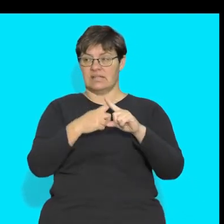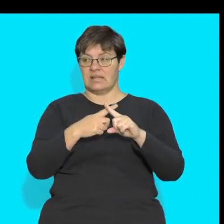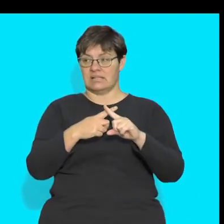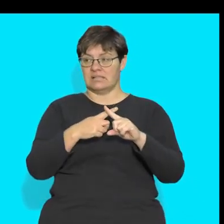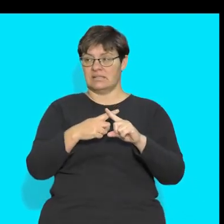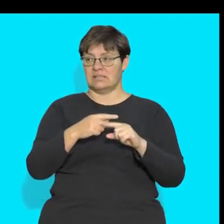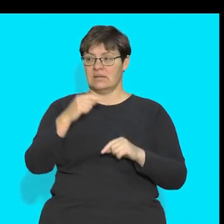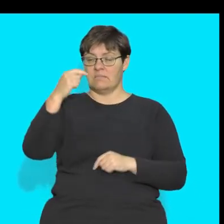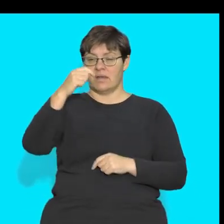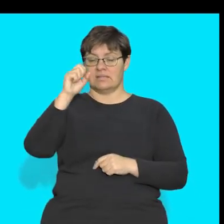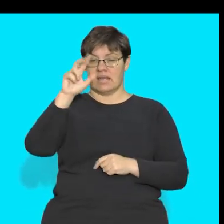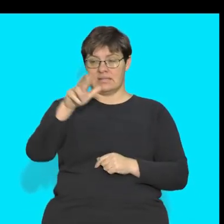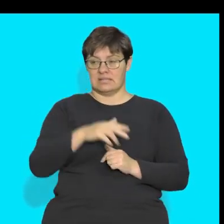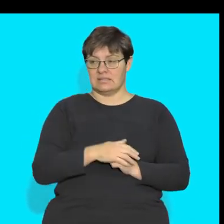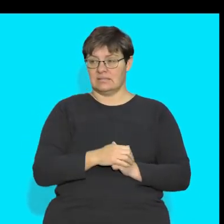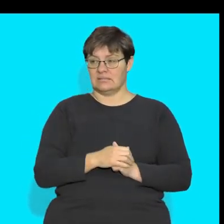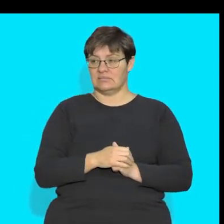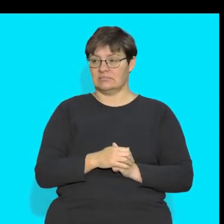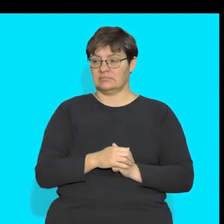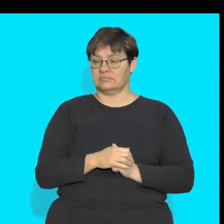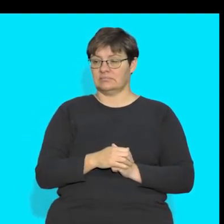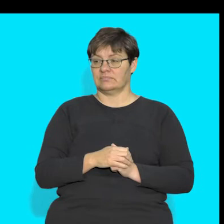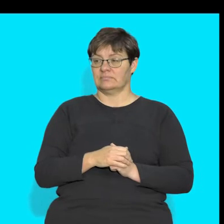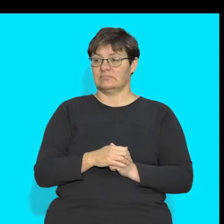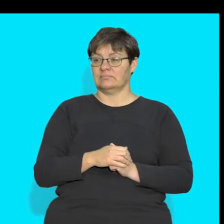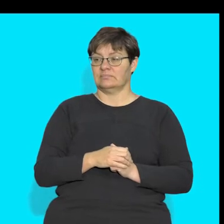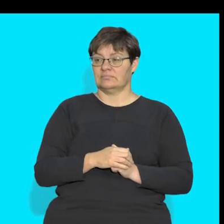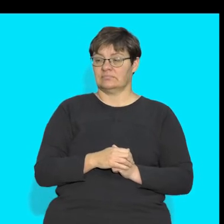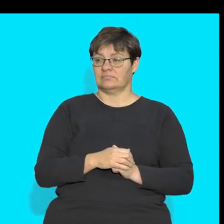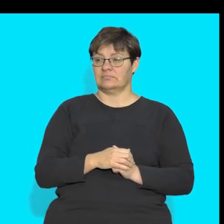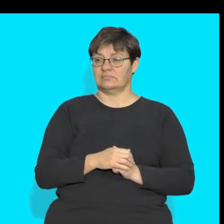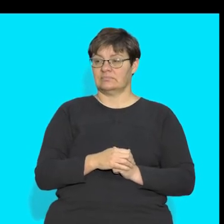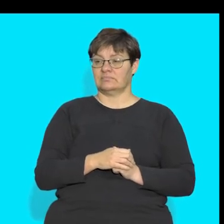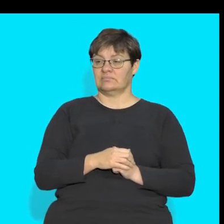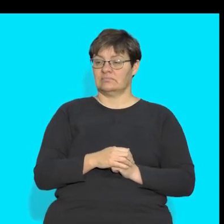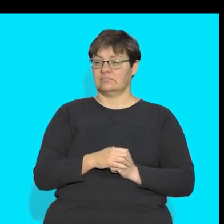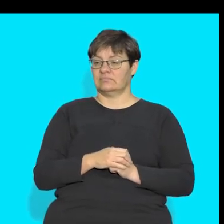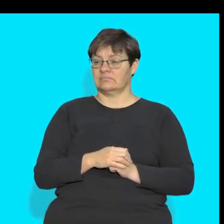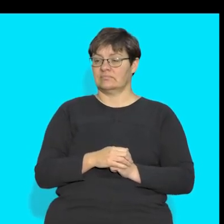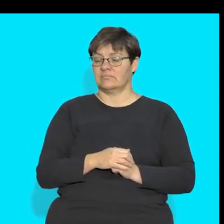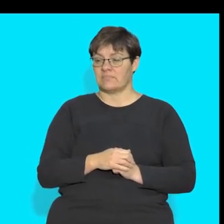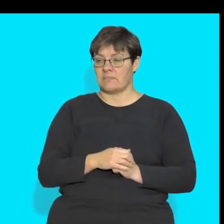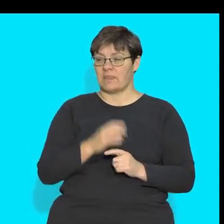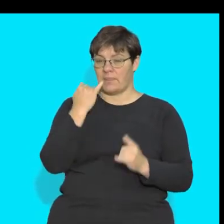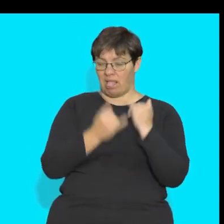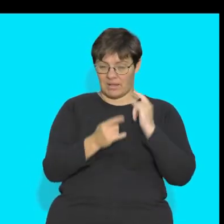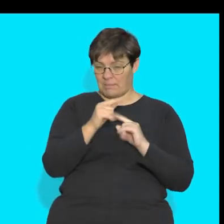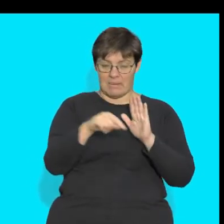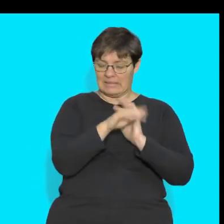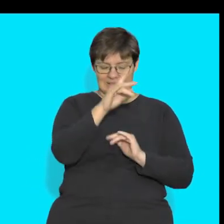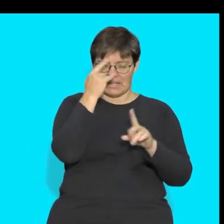1,635. Oopsie, that should be a times, not, I don't know what I was going to write there, but it wasn't a times